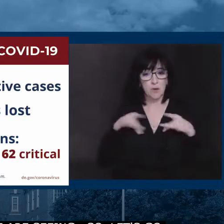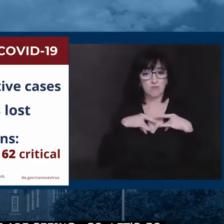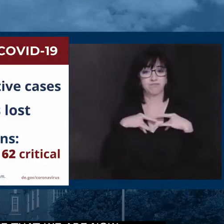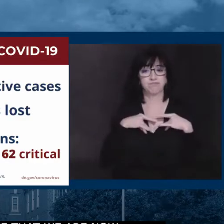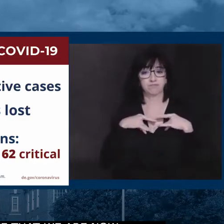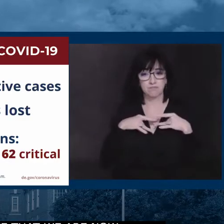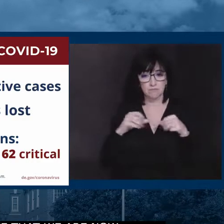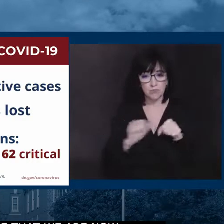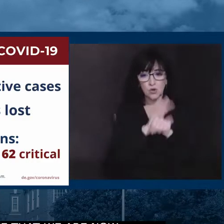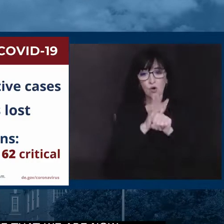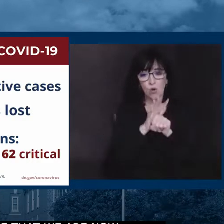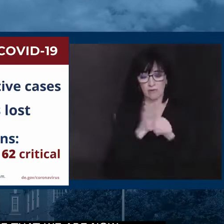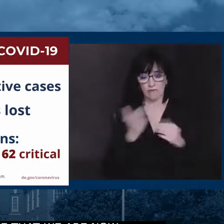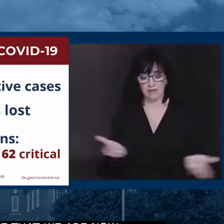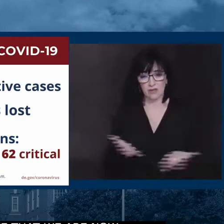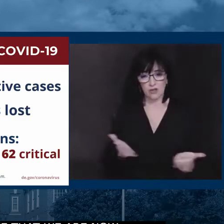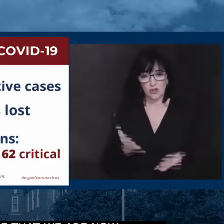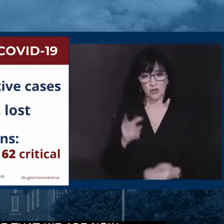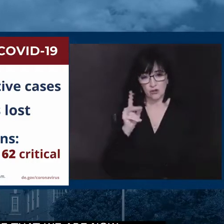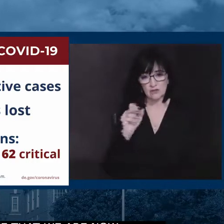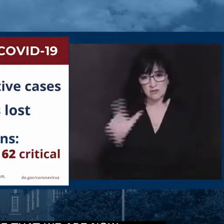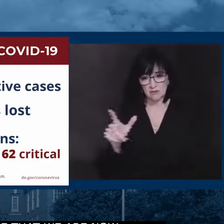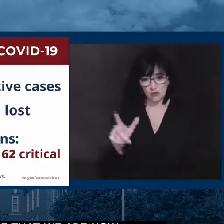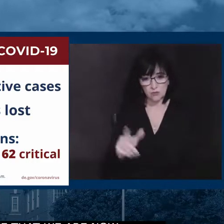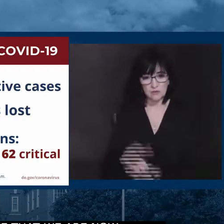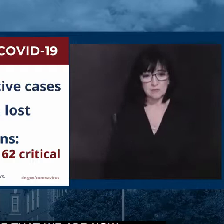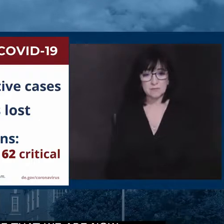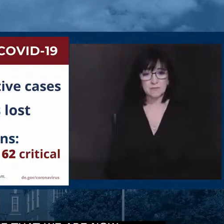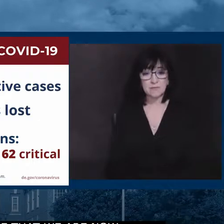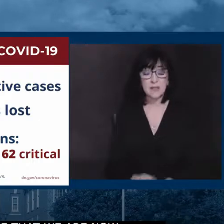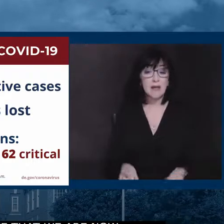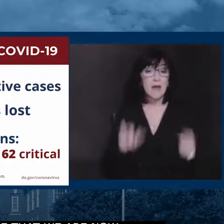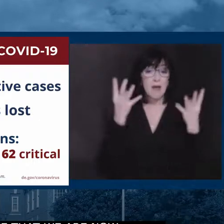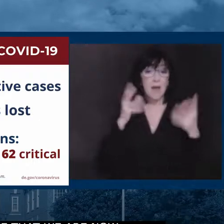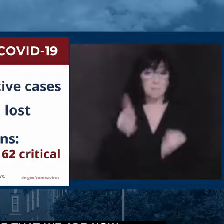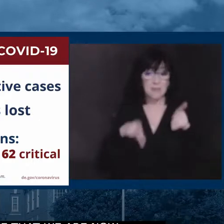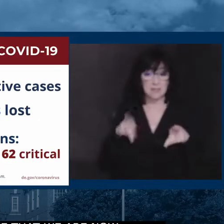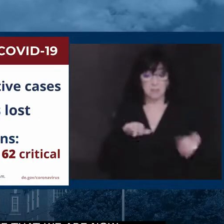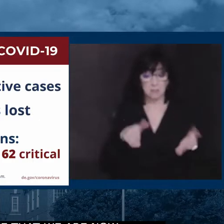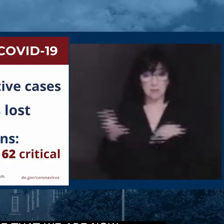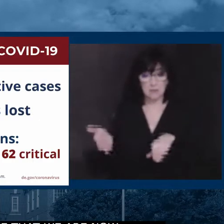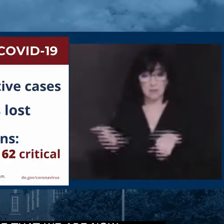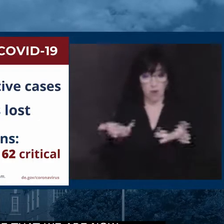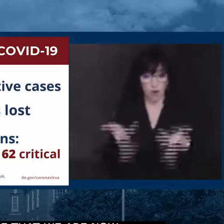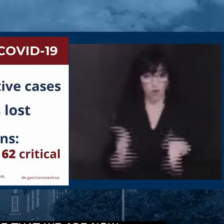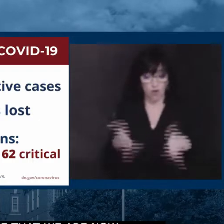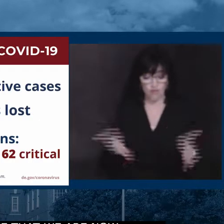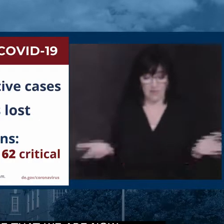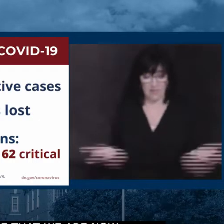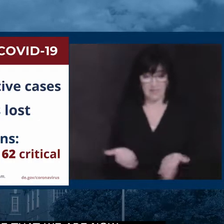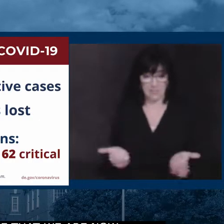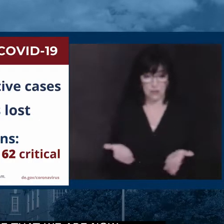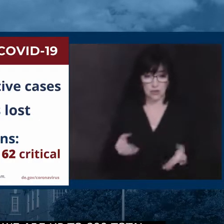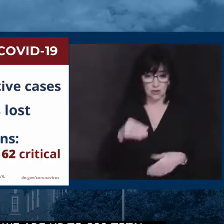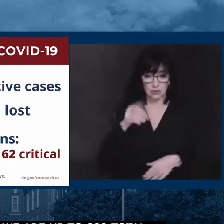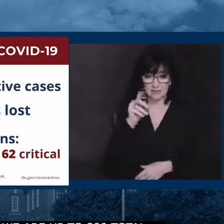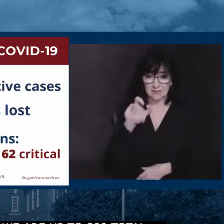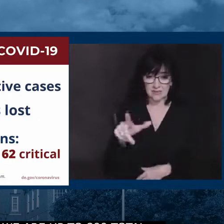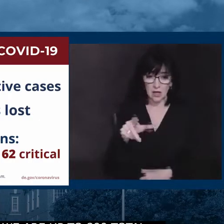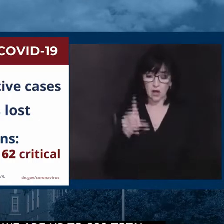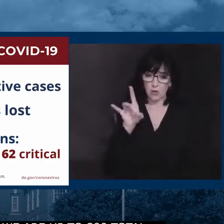cases. We're up over 800 total lives lost, each one a precious one, with family and